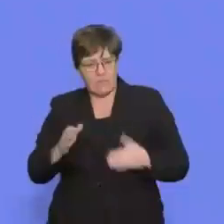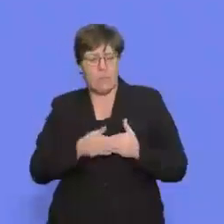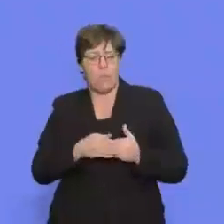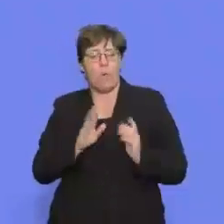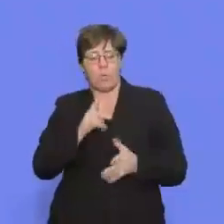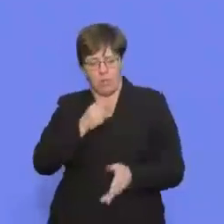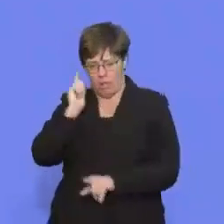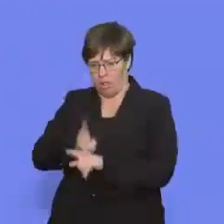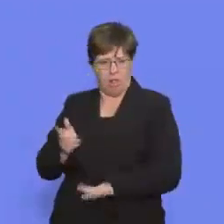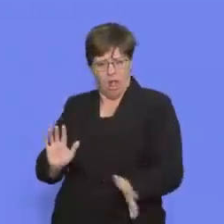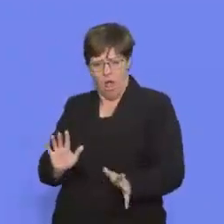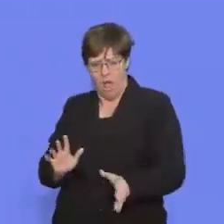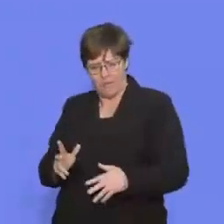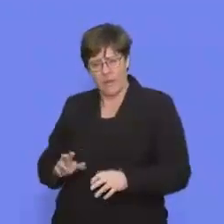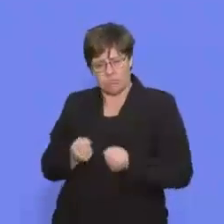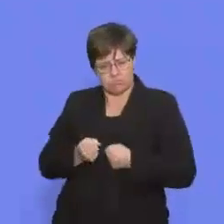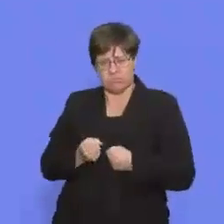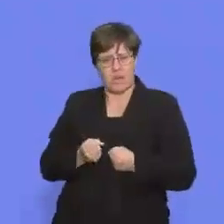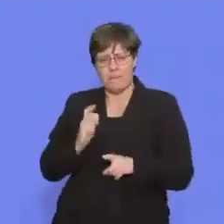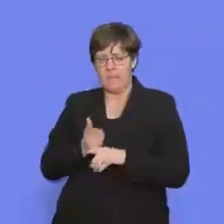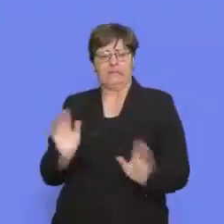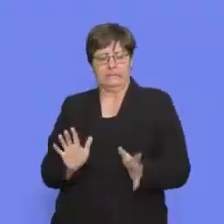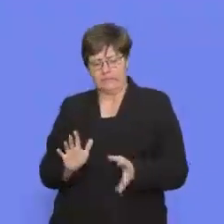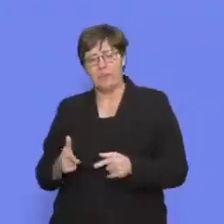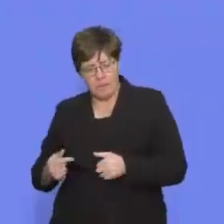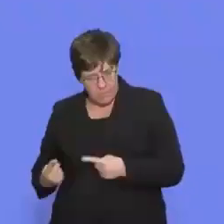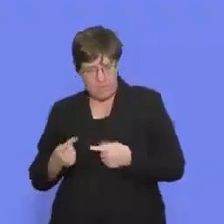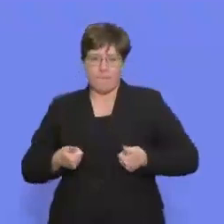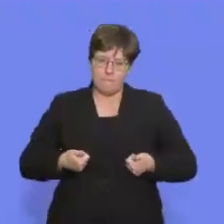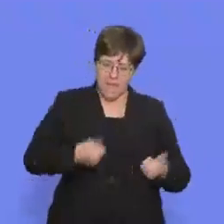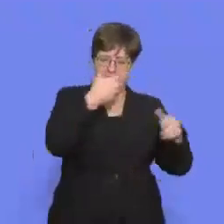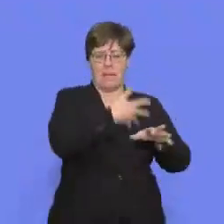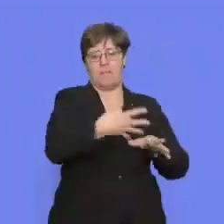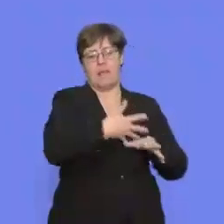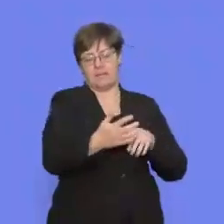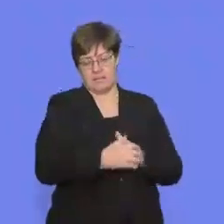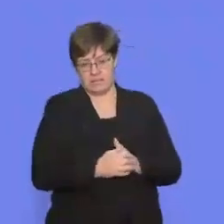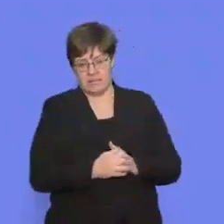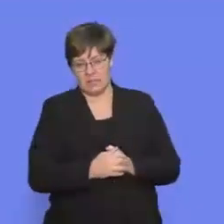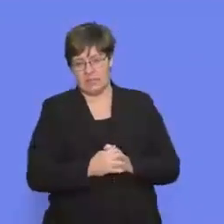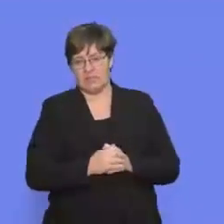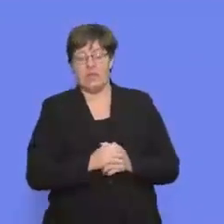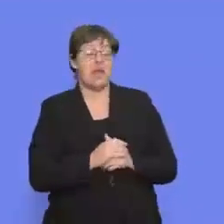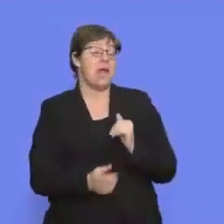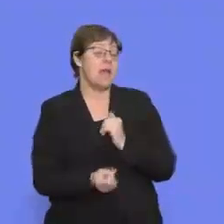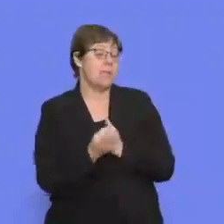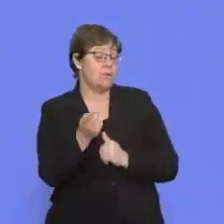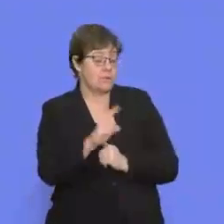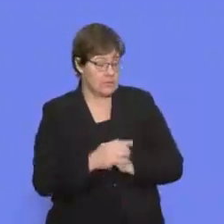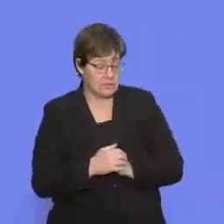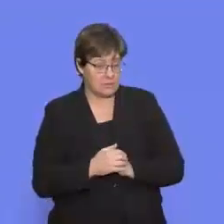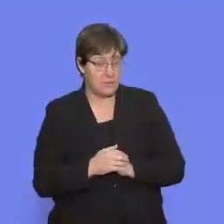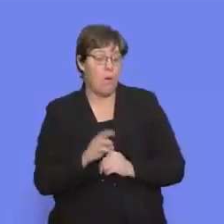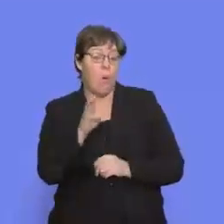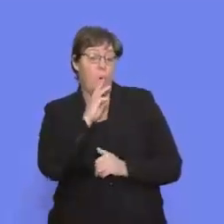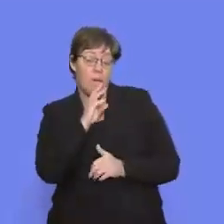reabsorbed into the blood. Then what will happen? Immediately when more water is reabsorbed into